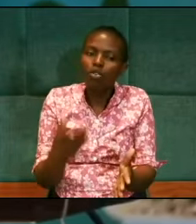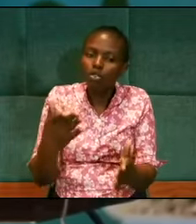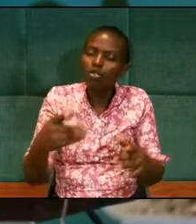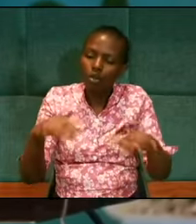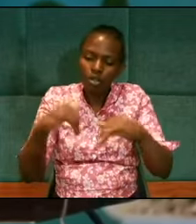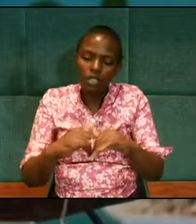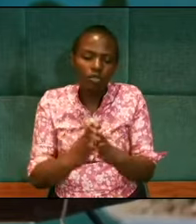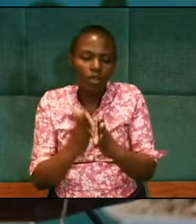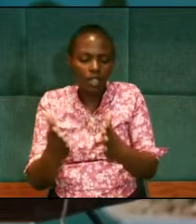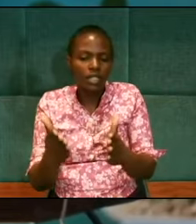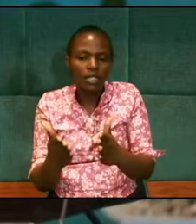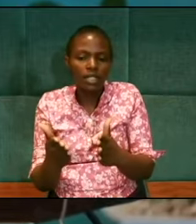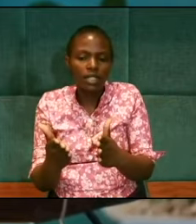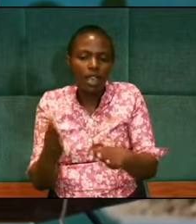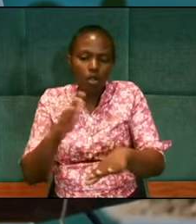call favor.